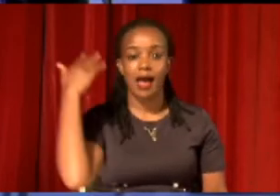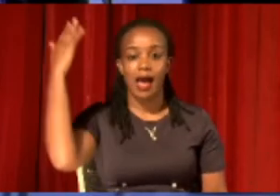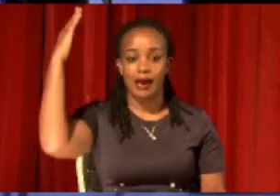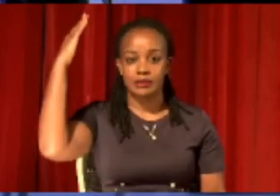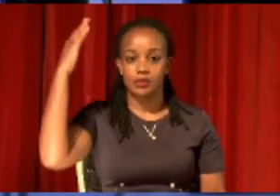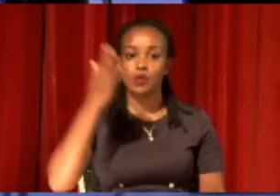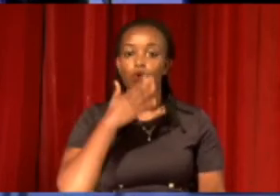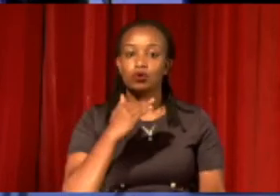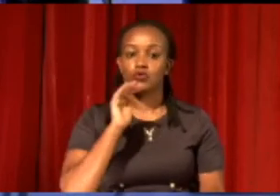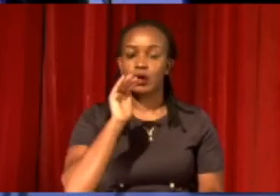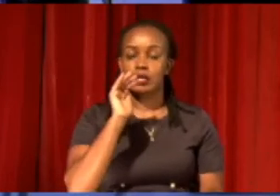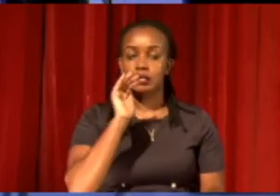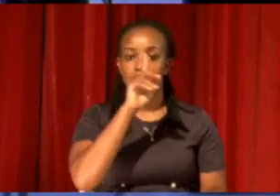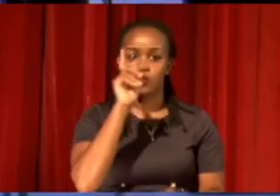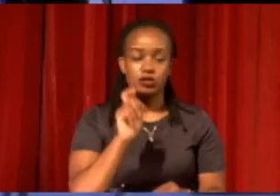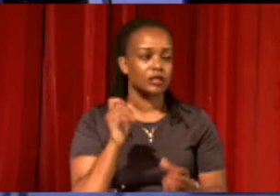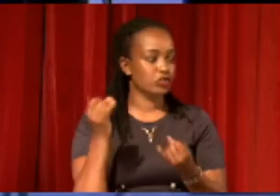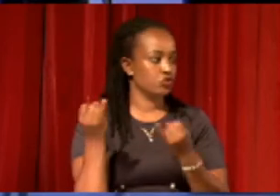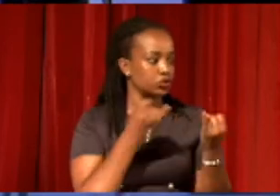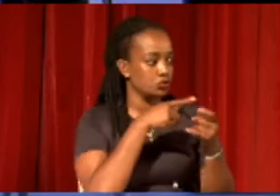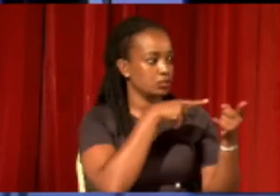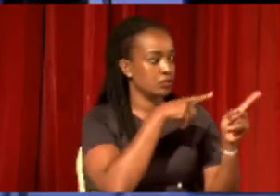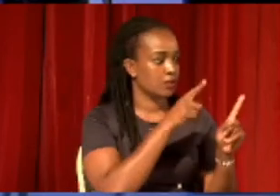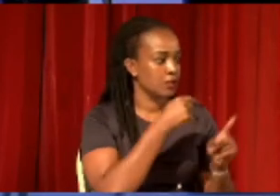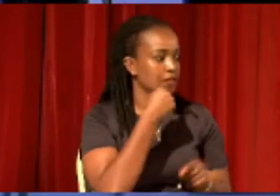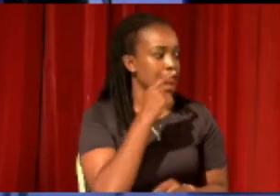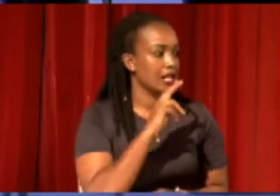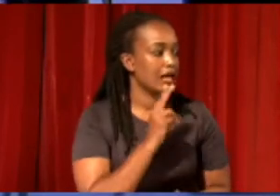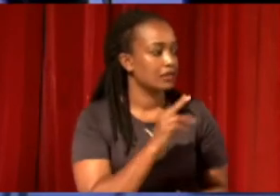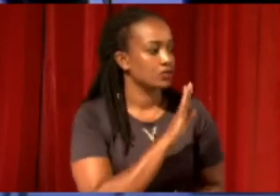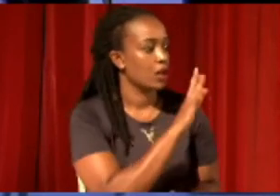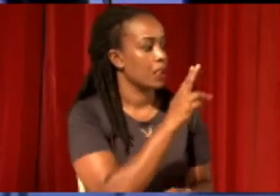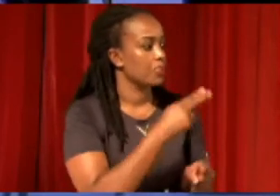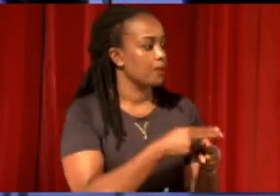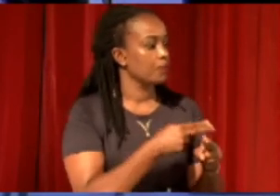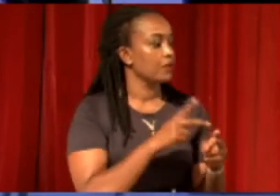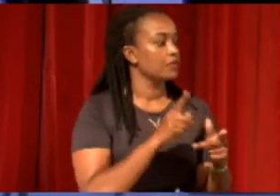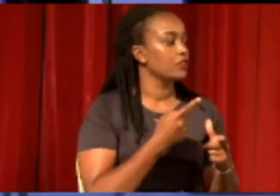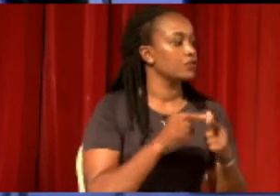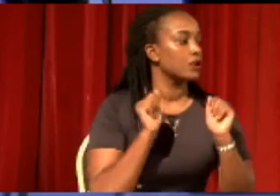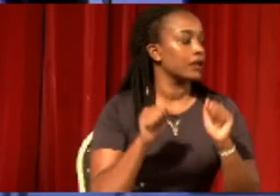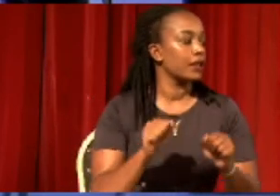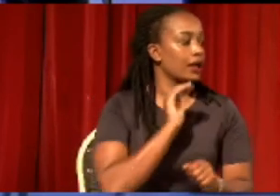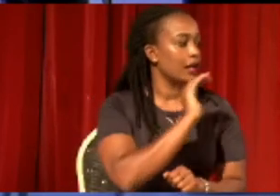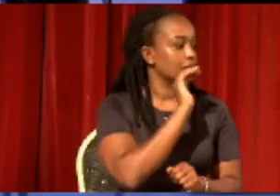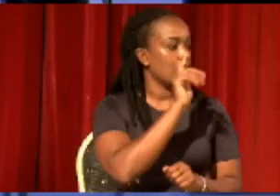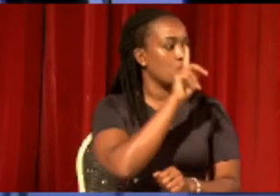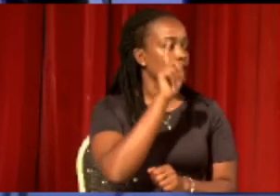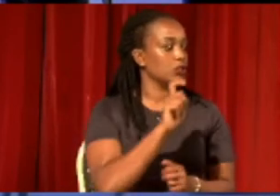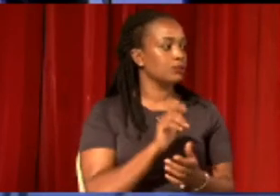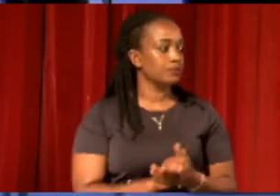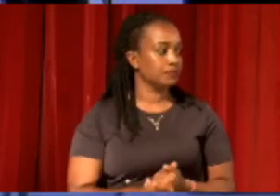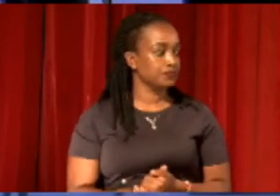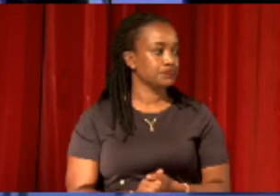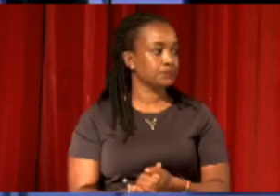microphone and be loud. Introduce yourself, tell us who you are, and then you can ask your question.